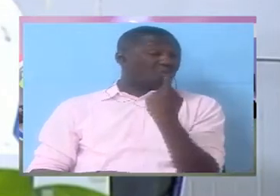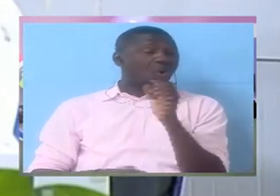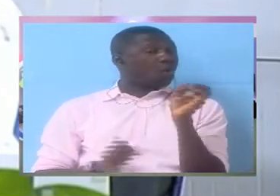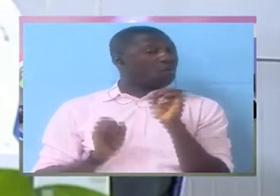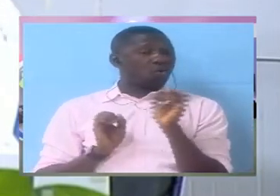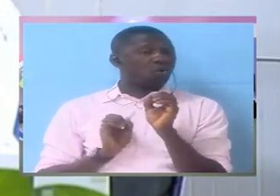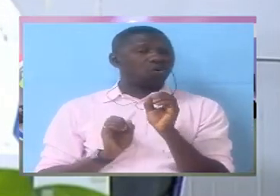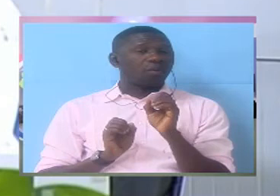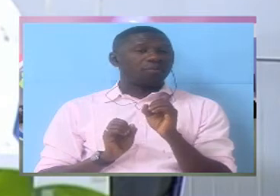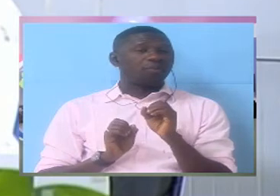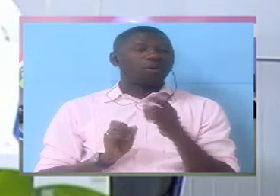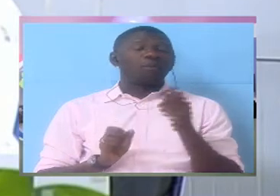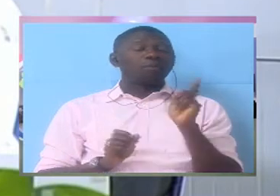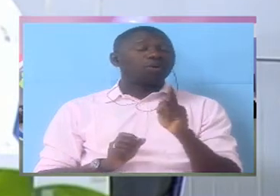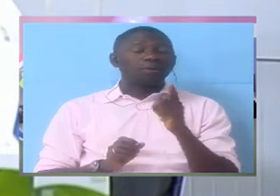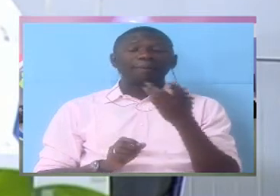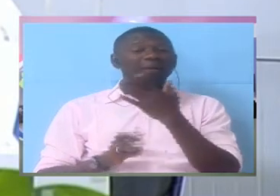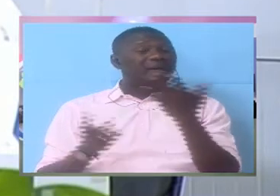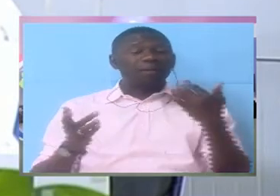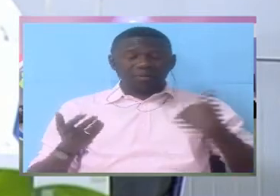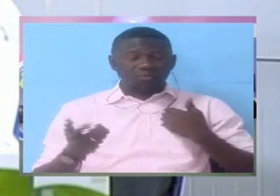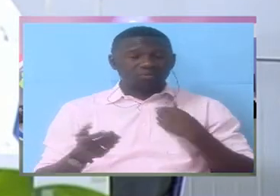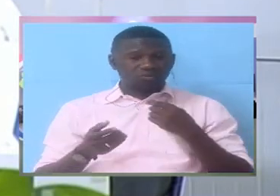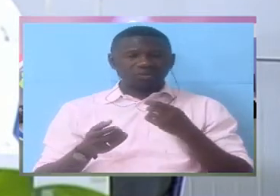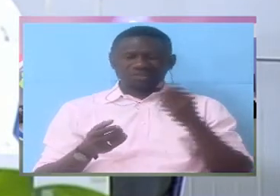but mujama benyi mira kanko.